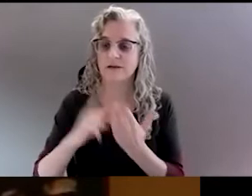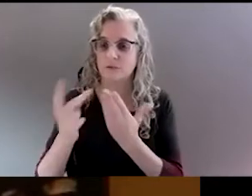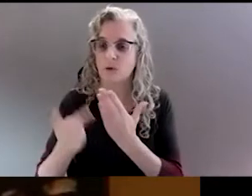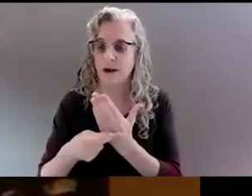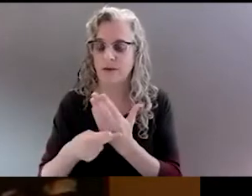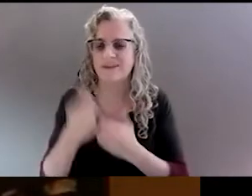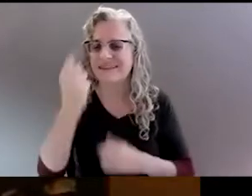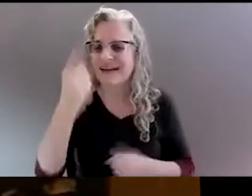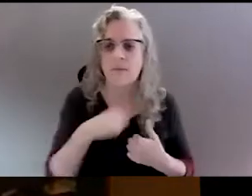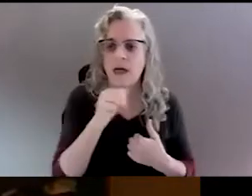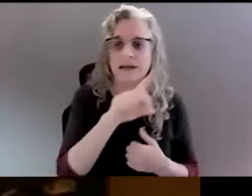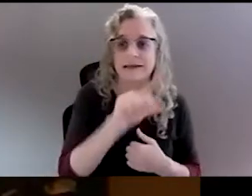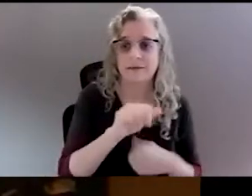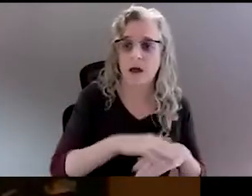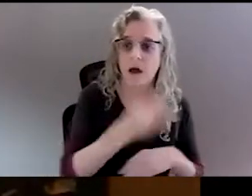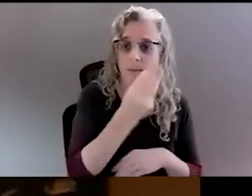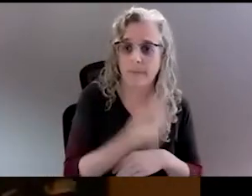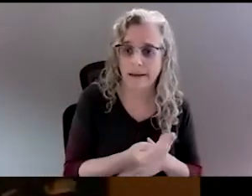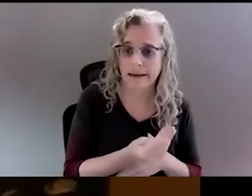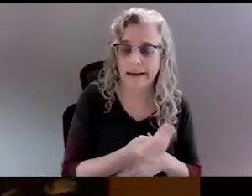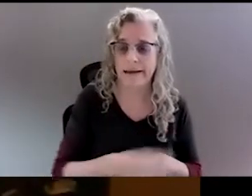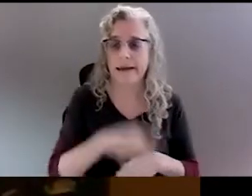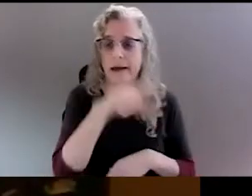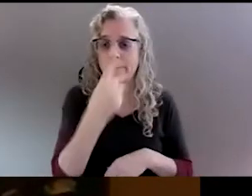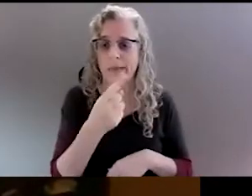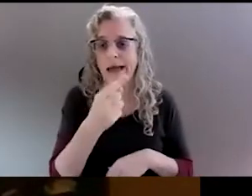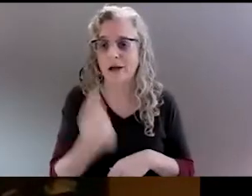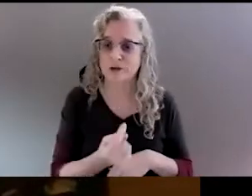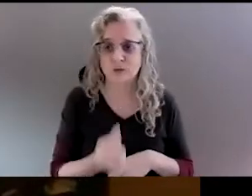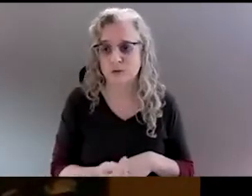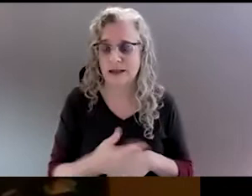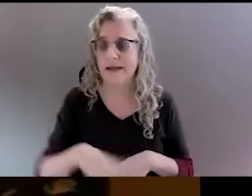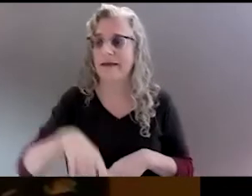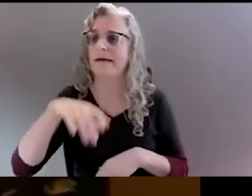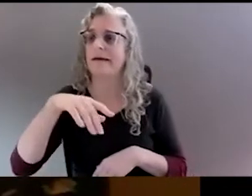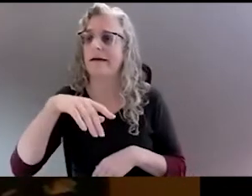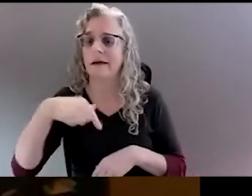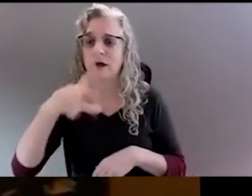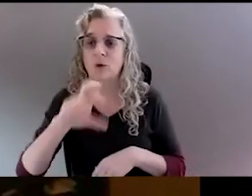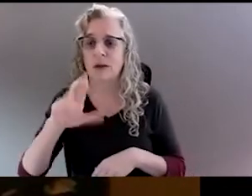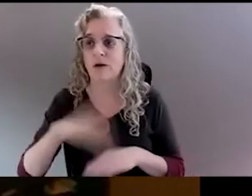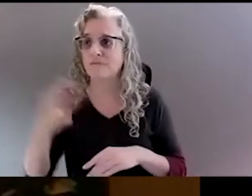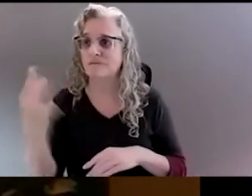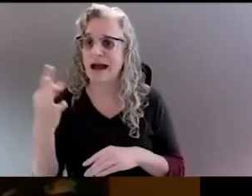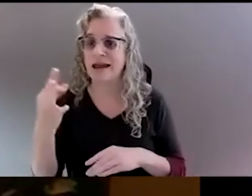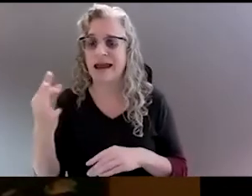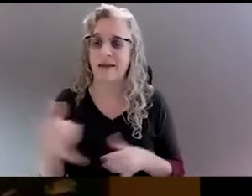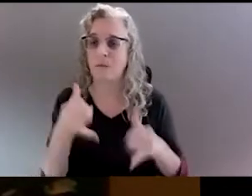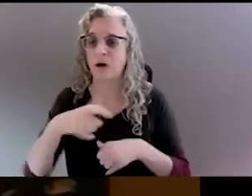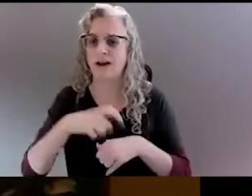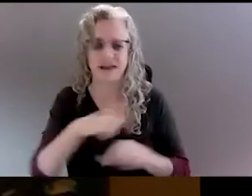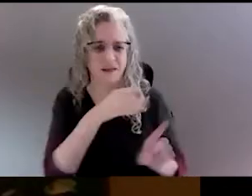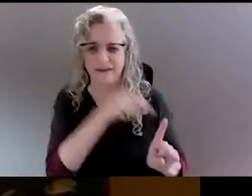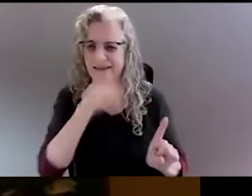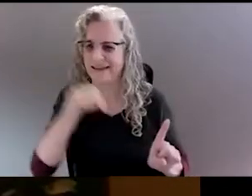and queer on Friday because, hey, it's party time, right? I am all these things all of the time. So you can't separate